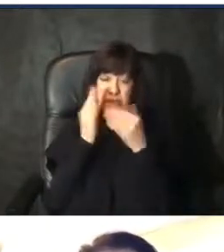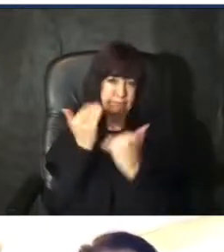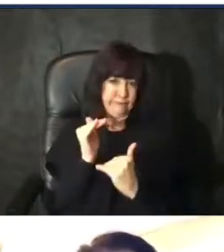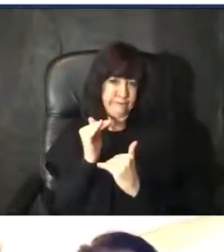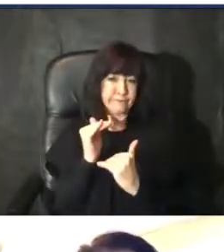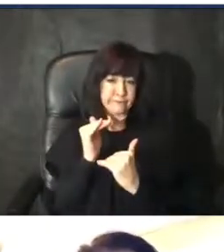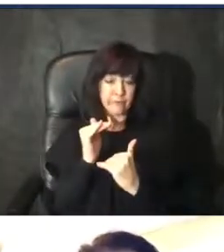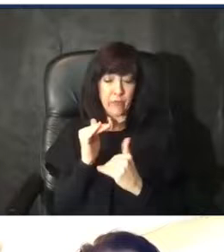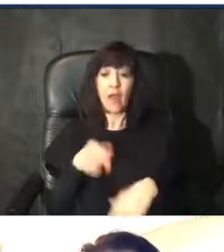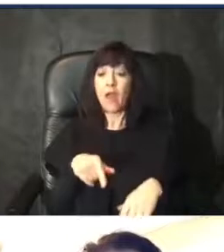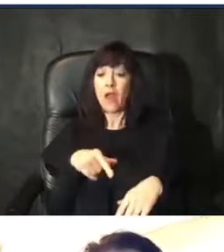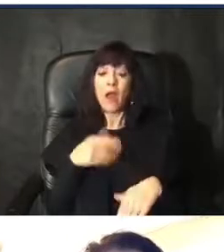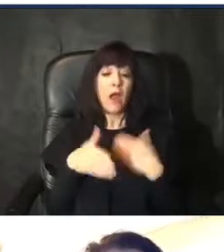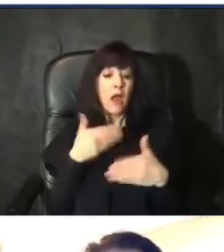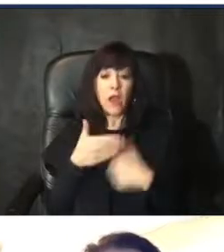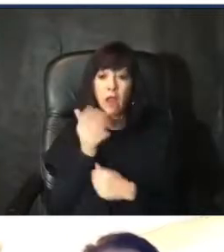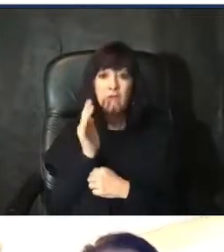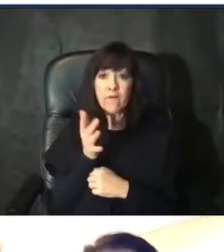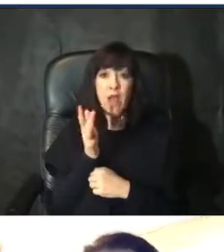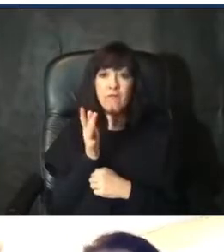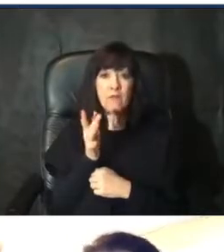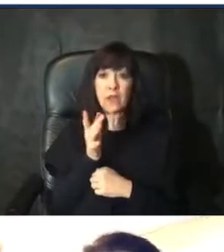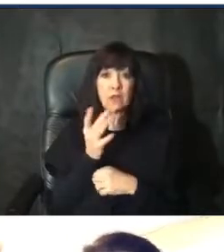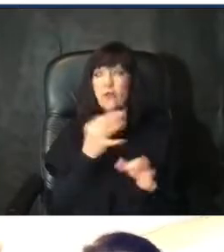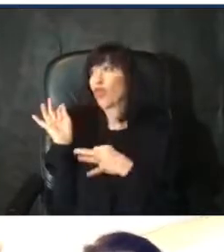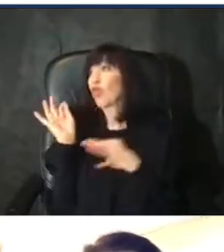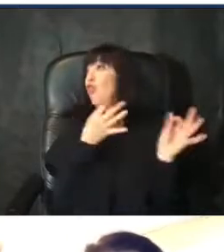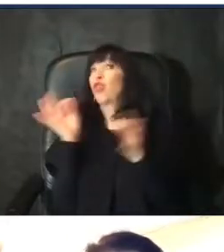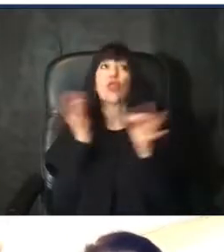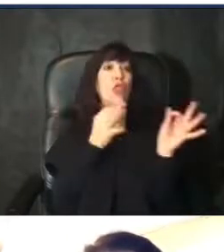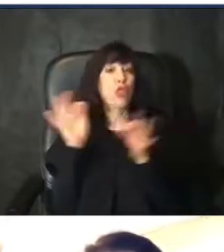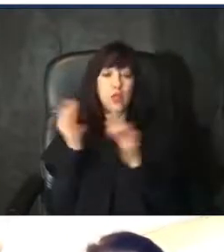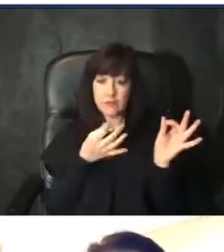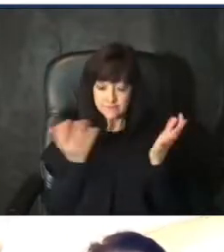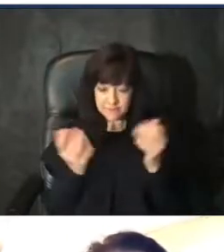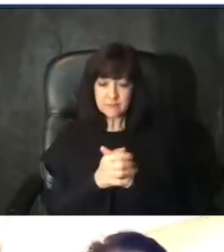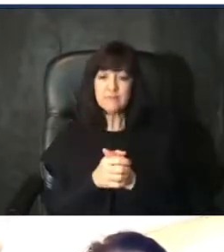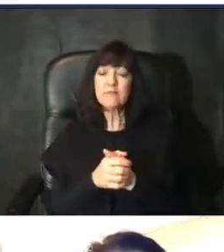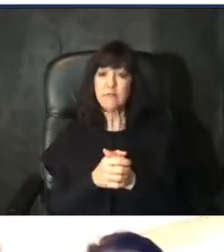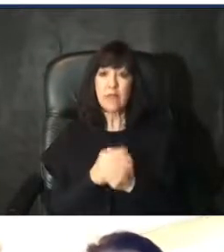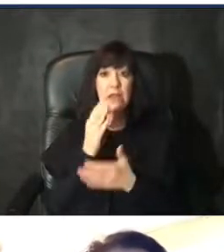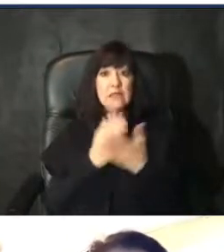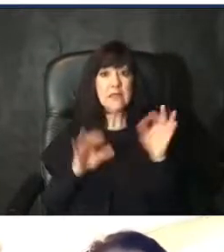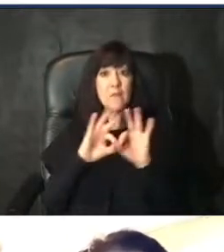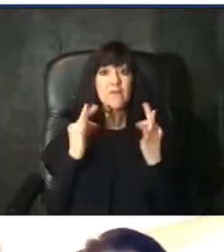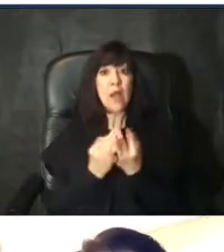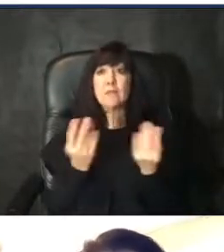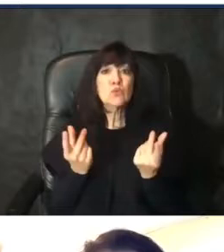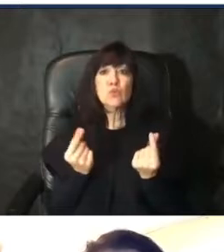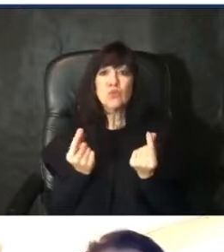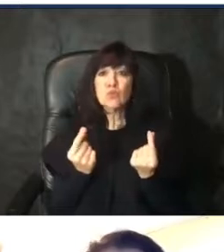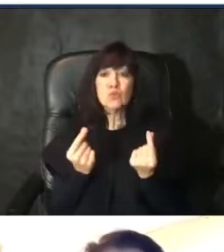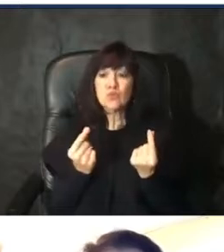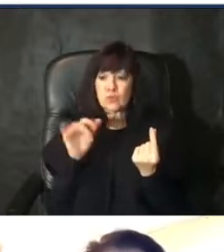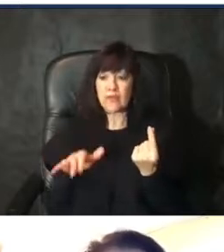we're really trying to load our families up with just different activities that are either free, cheap, or don't require any materials